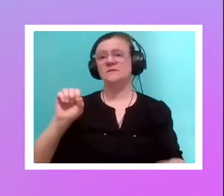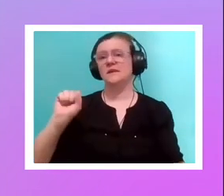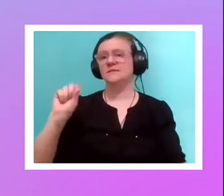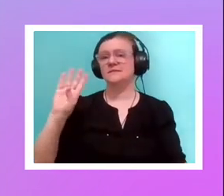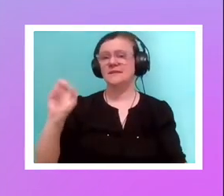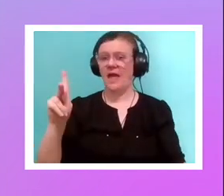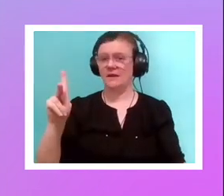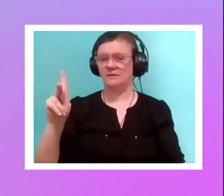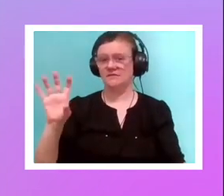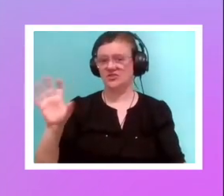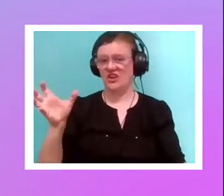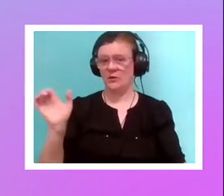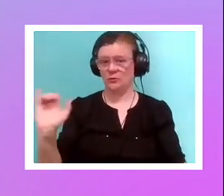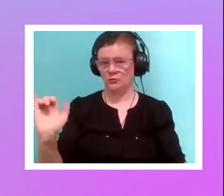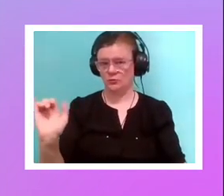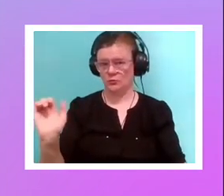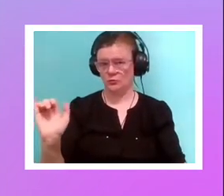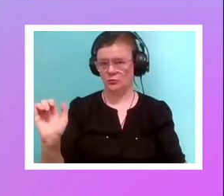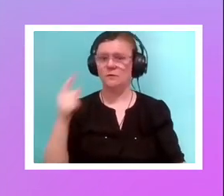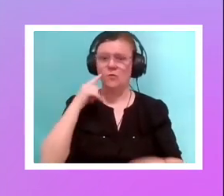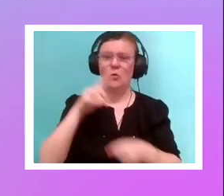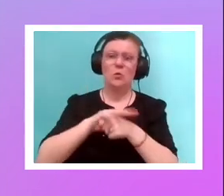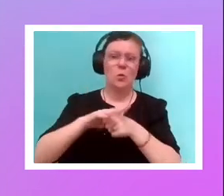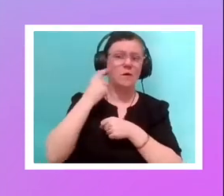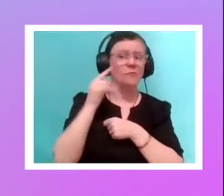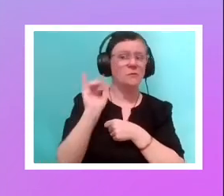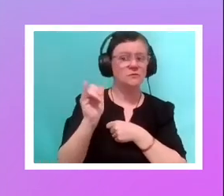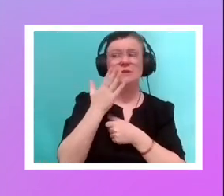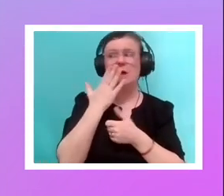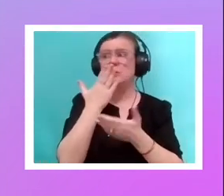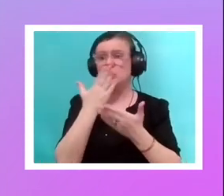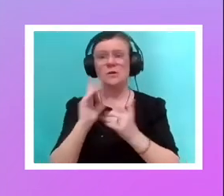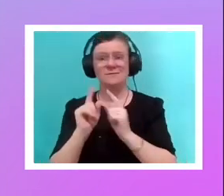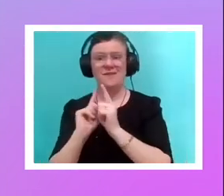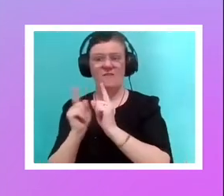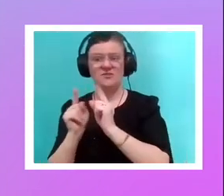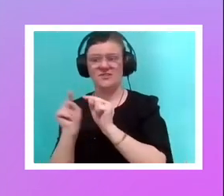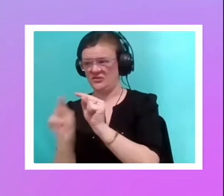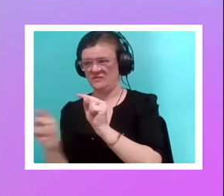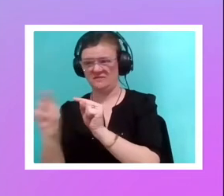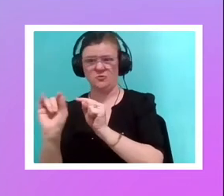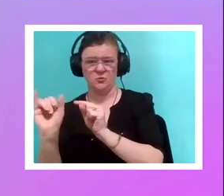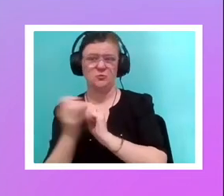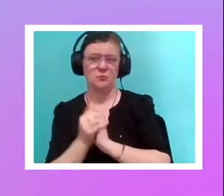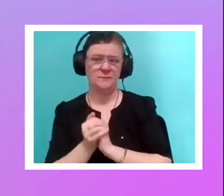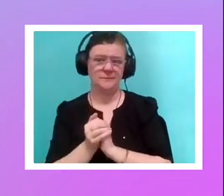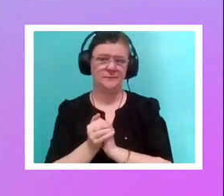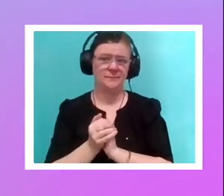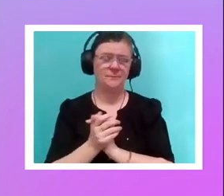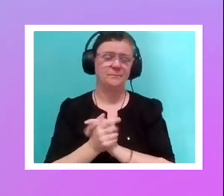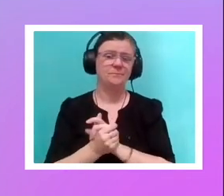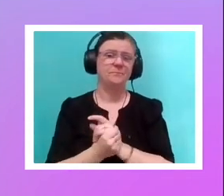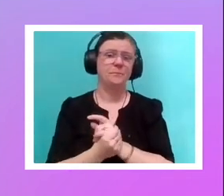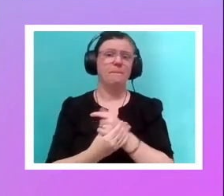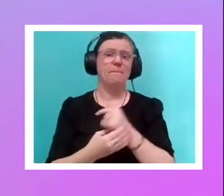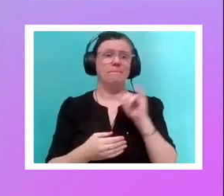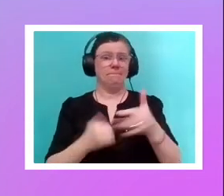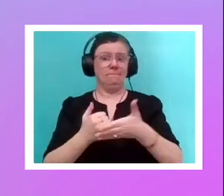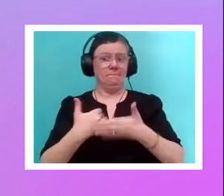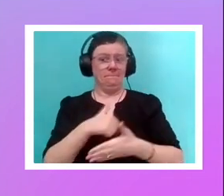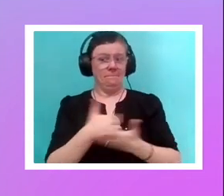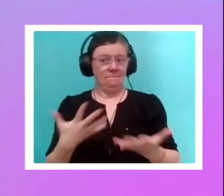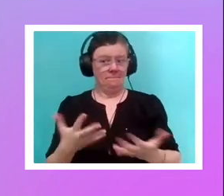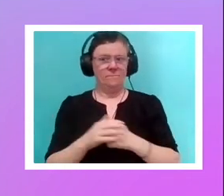separate Slack instances for local government as well. So there's a lot of good conversations go on there. And one of the ways that helps us is we're a